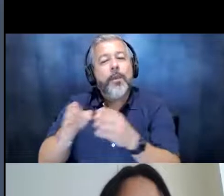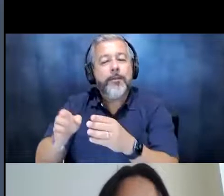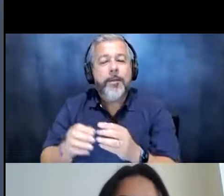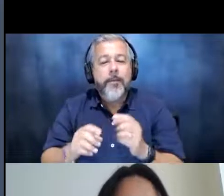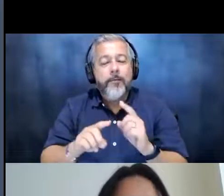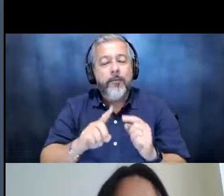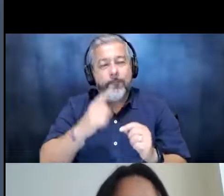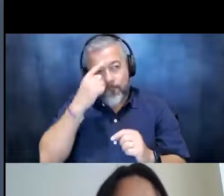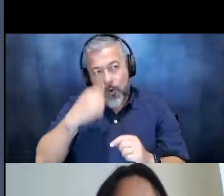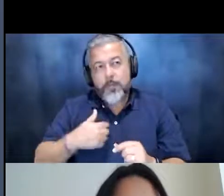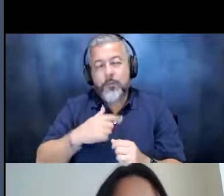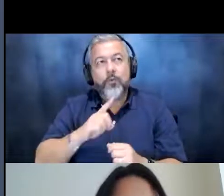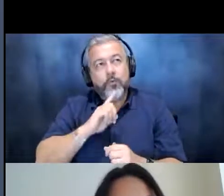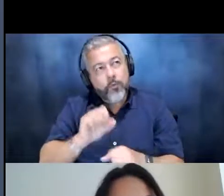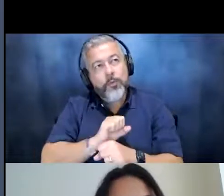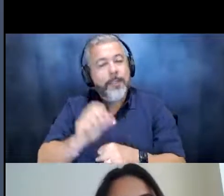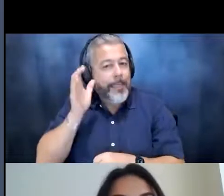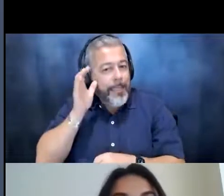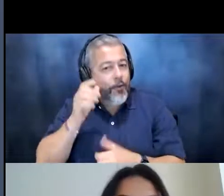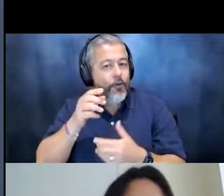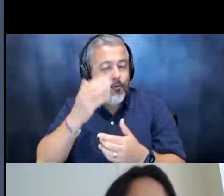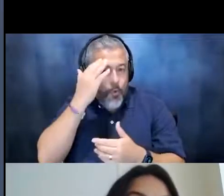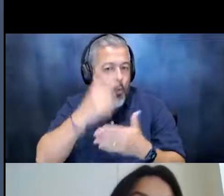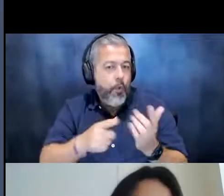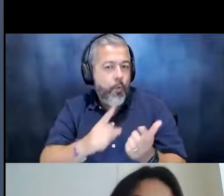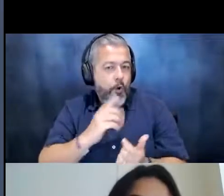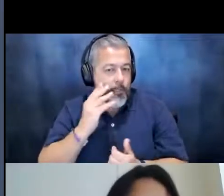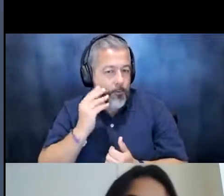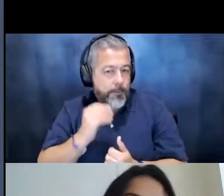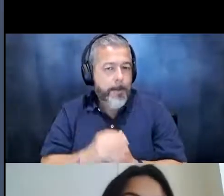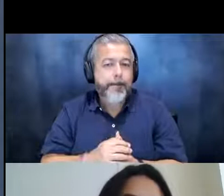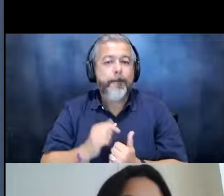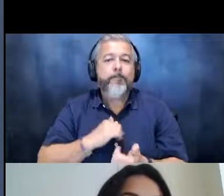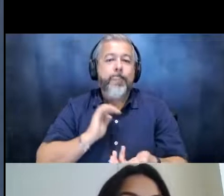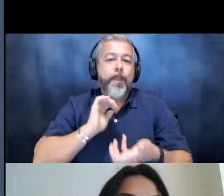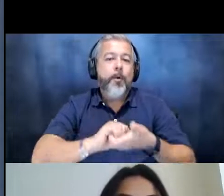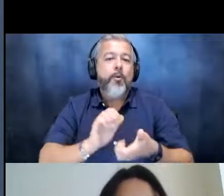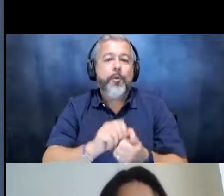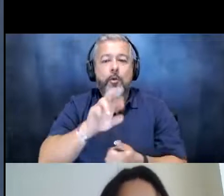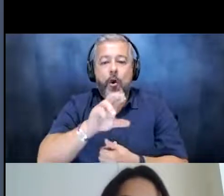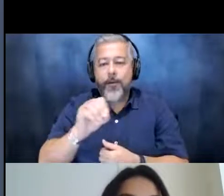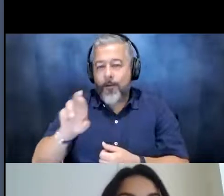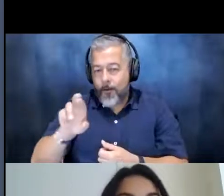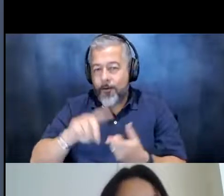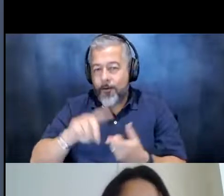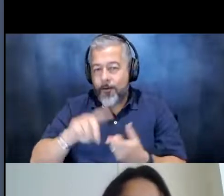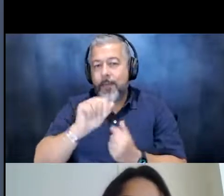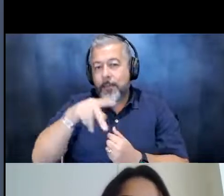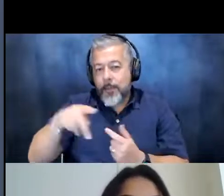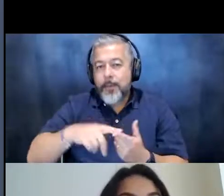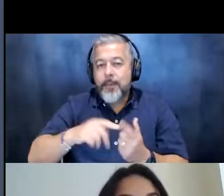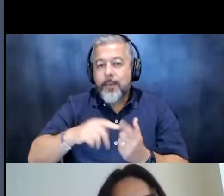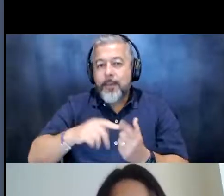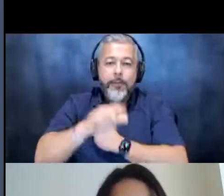you're feeling and what you experience. So we are partnering again with our R&Rs, APPs, counties,